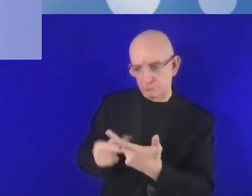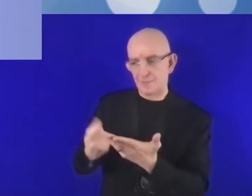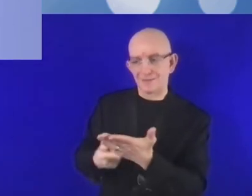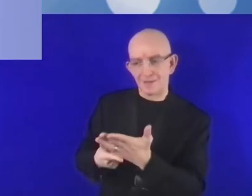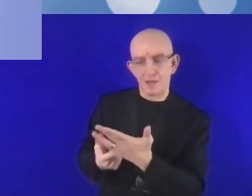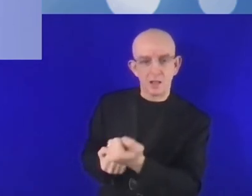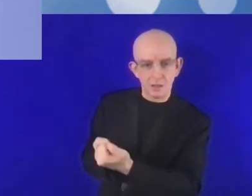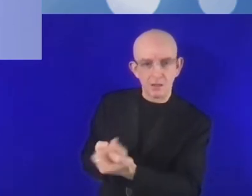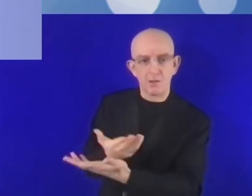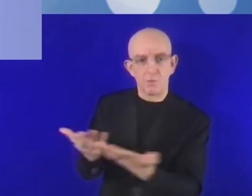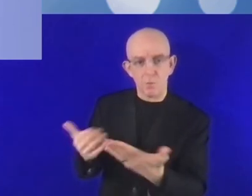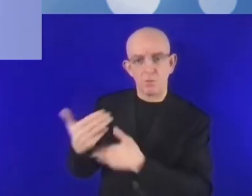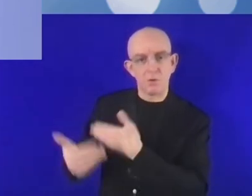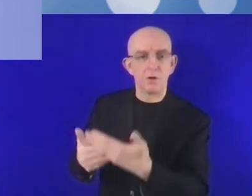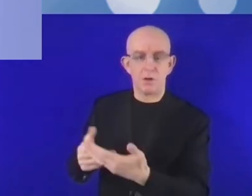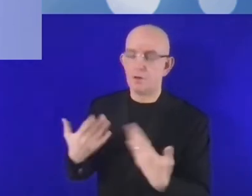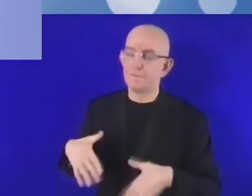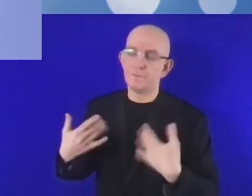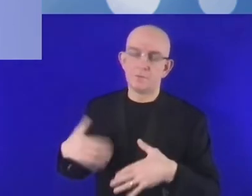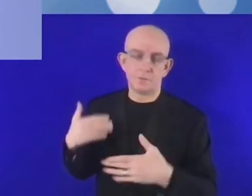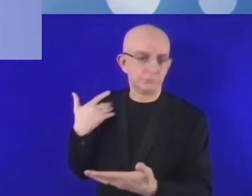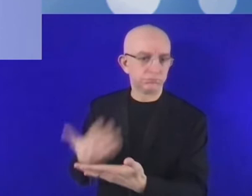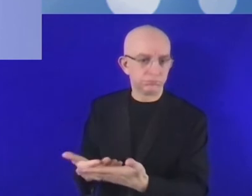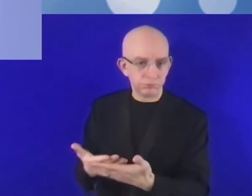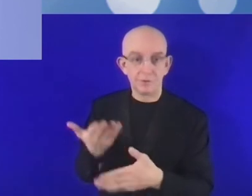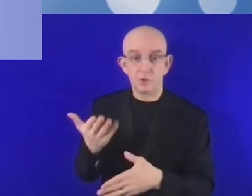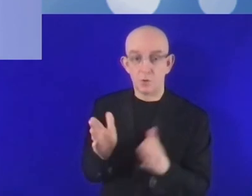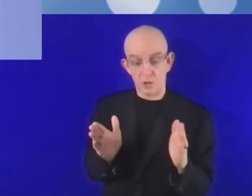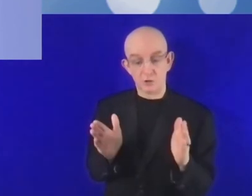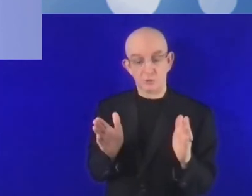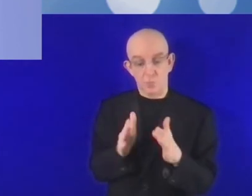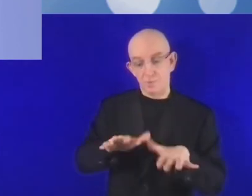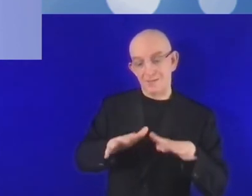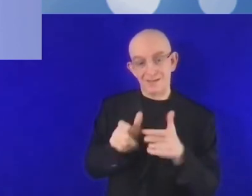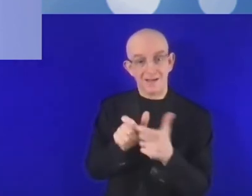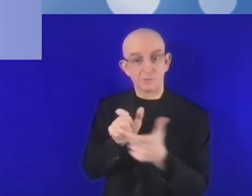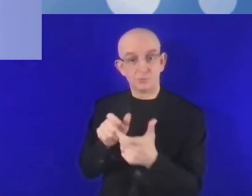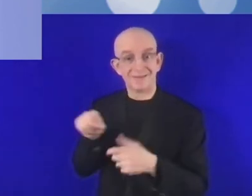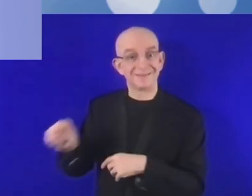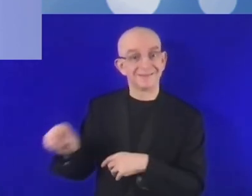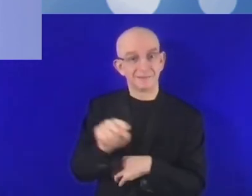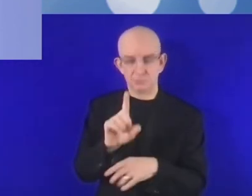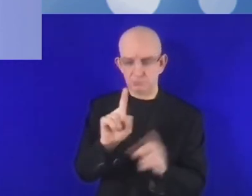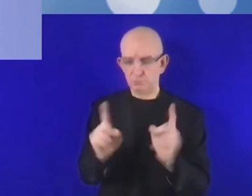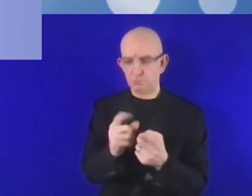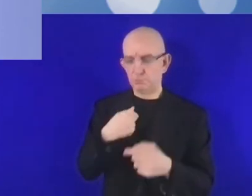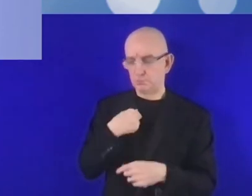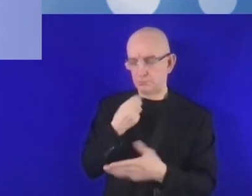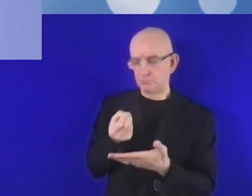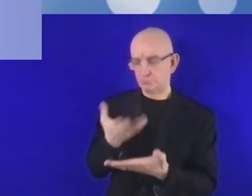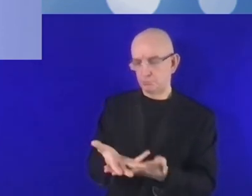to underline that smes and meet caps are our absolute priority